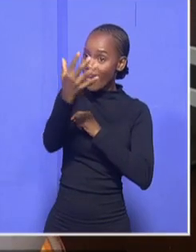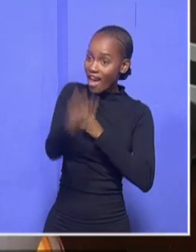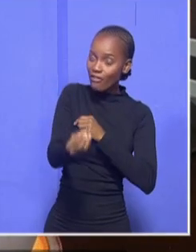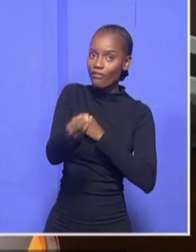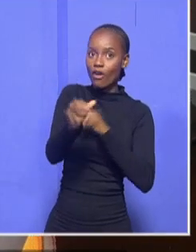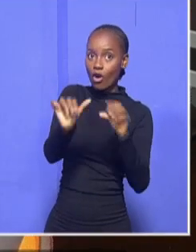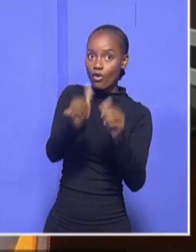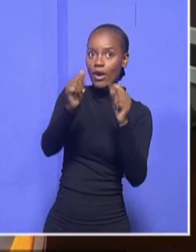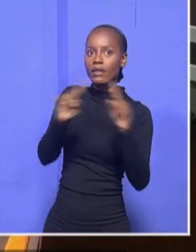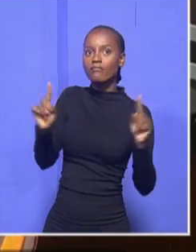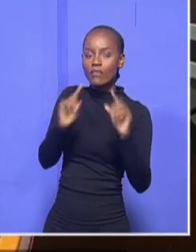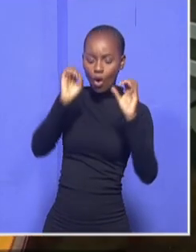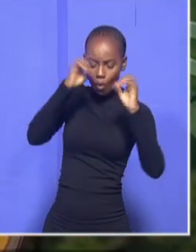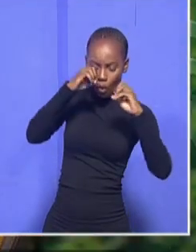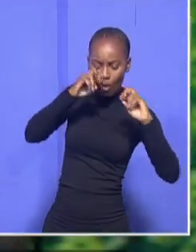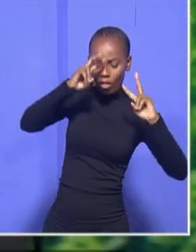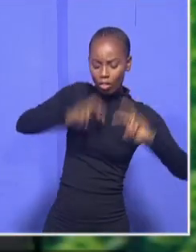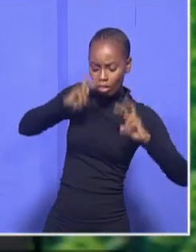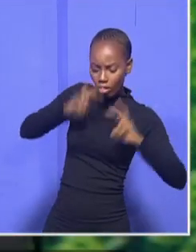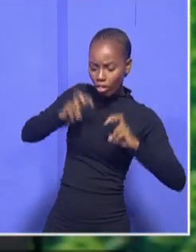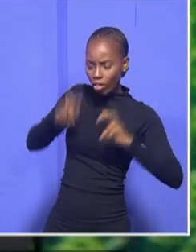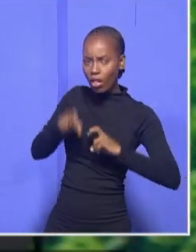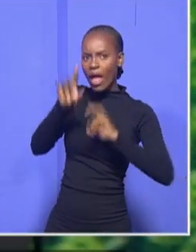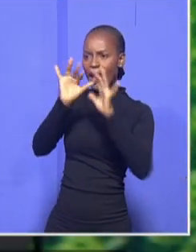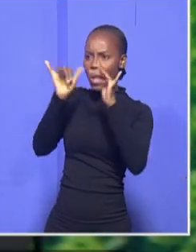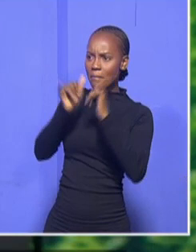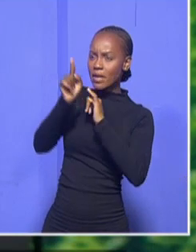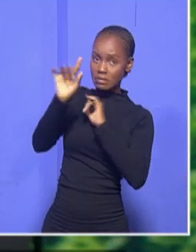see the credibility of these companies.